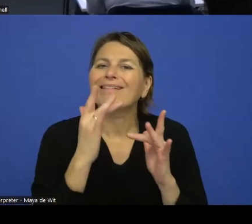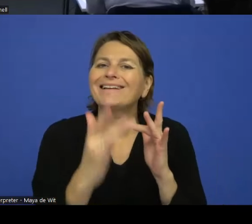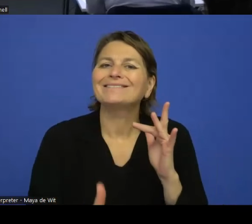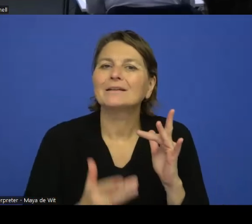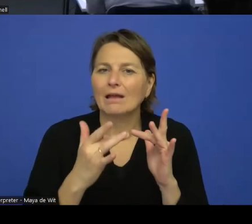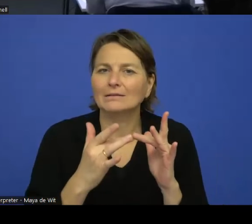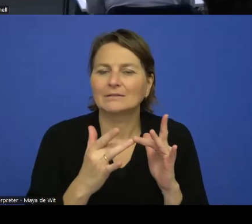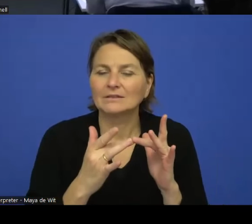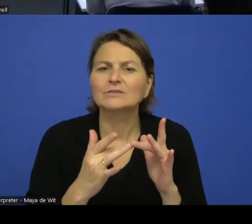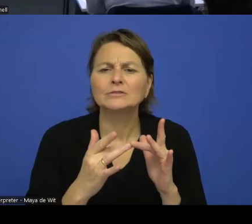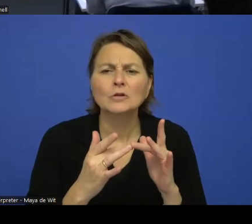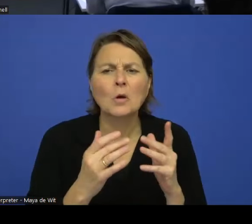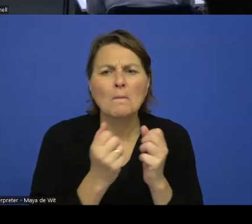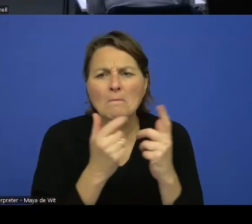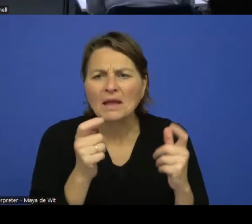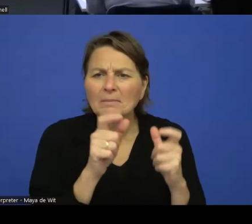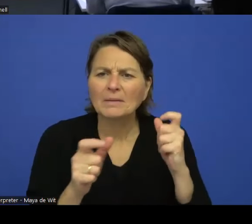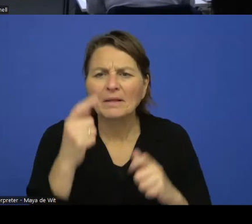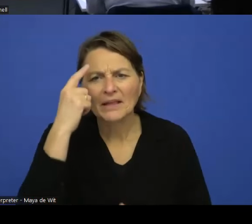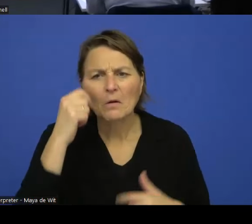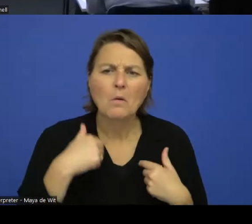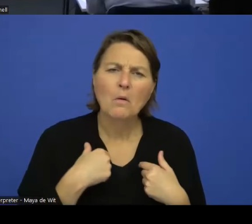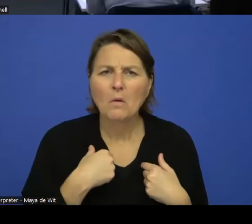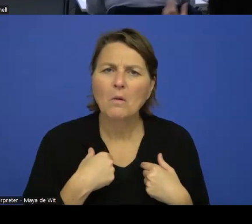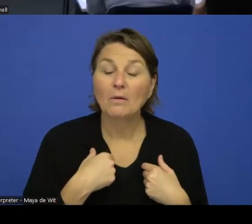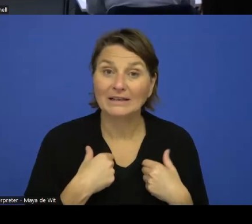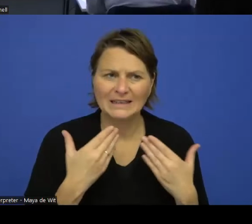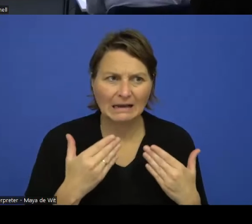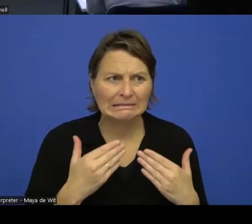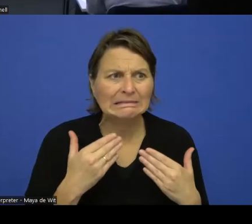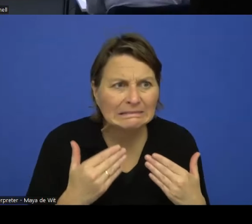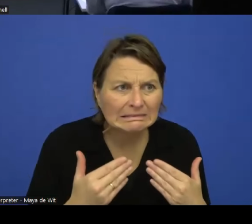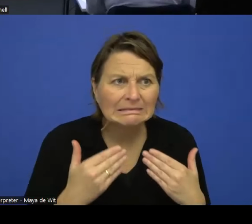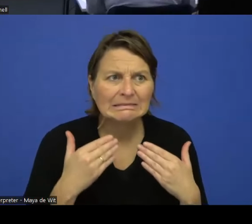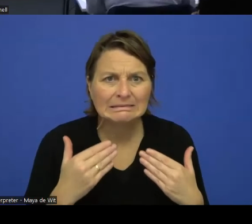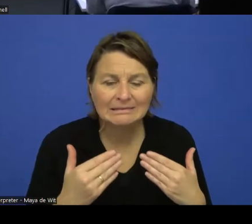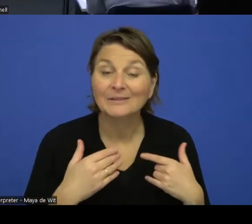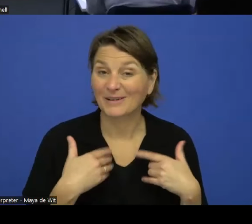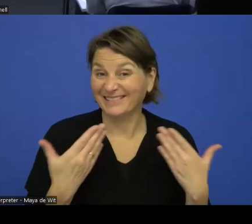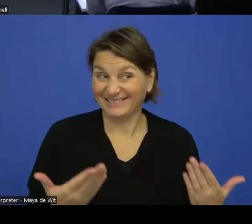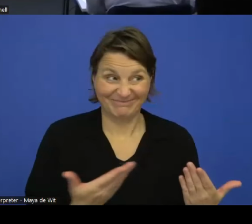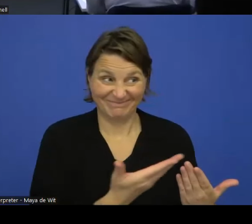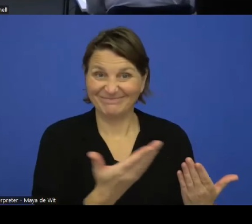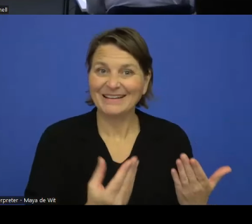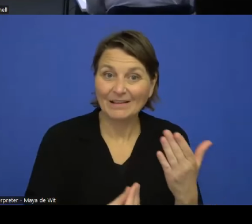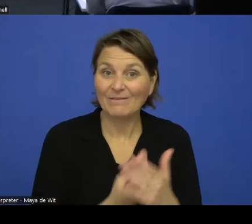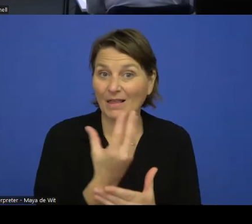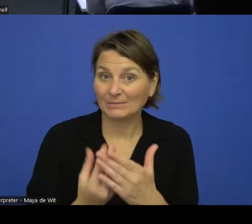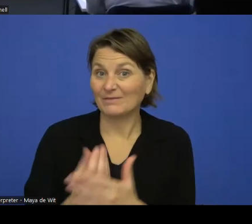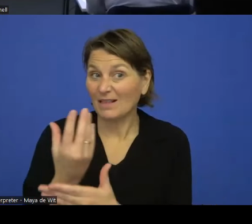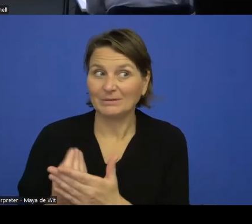thinking, oh man, okay, maybe we wouldn't have started from here. But that's the nature of development, right? You don't have a crystal